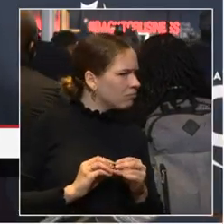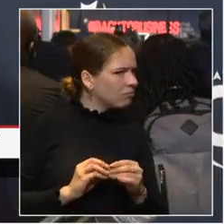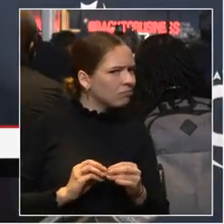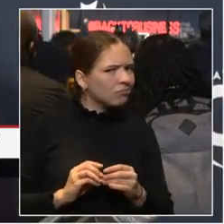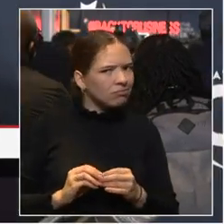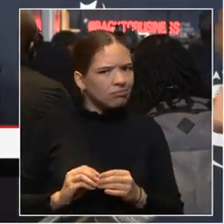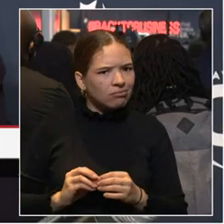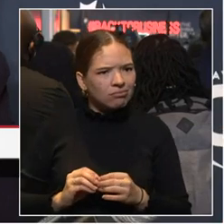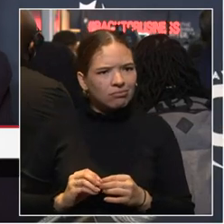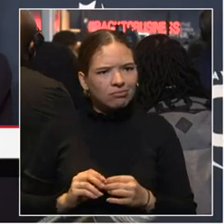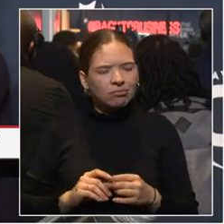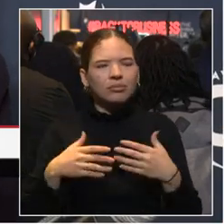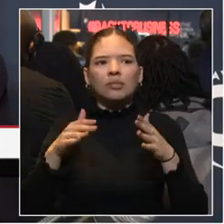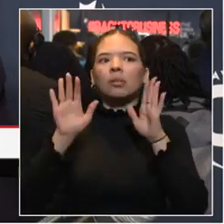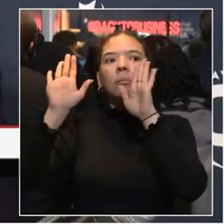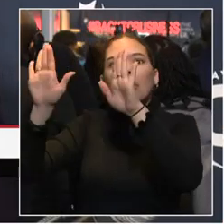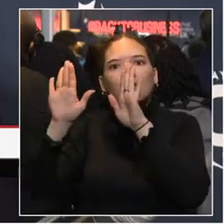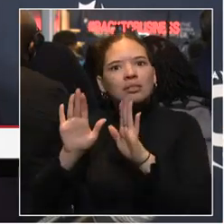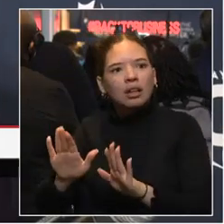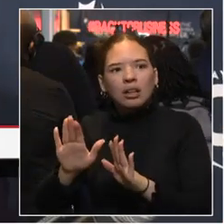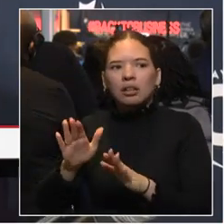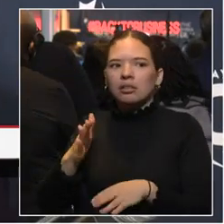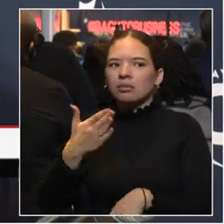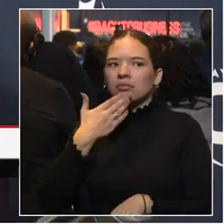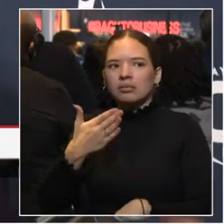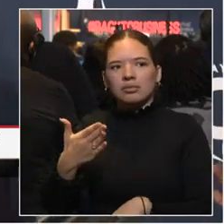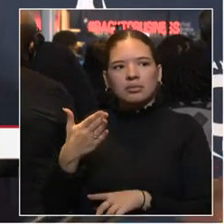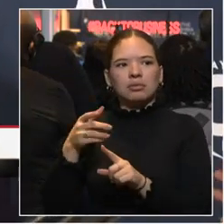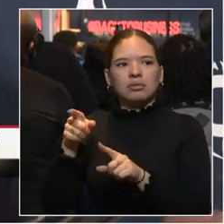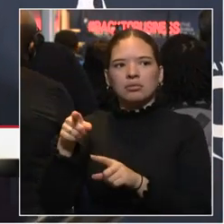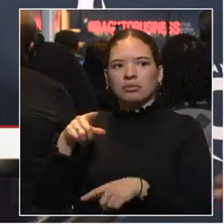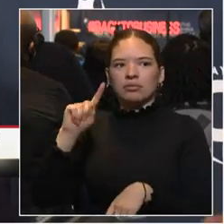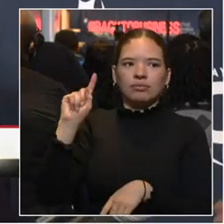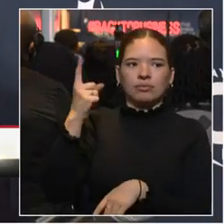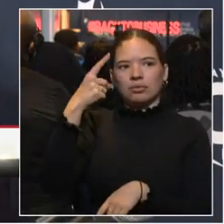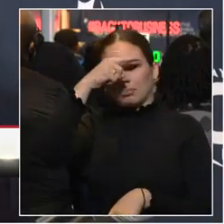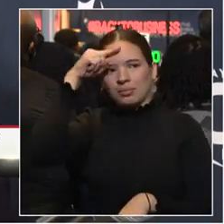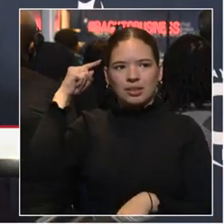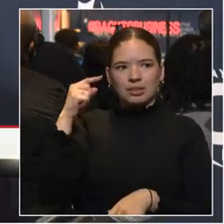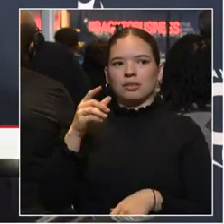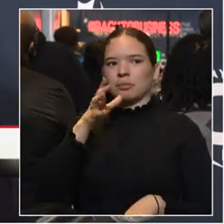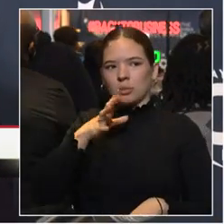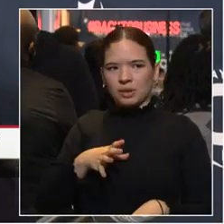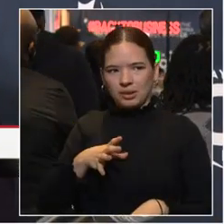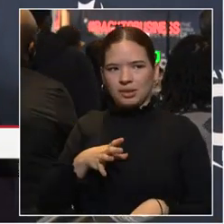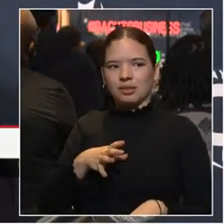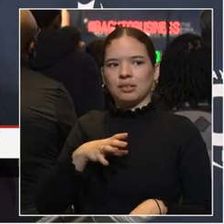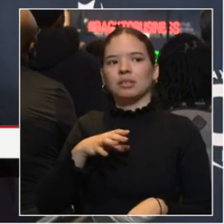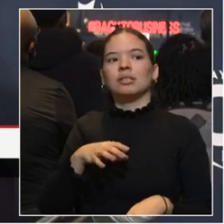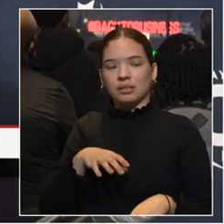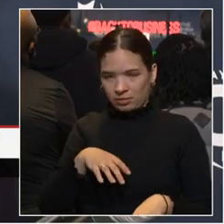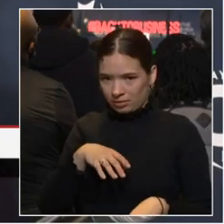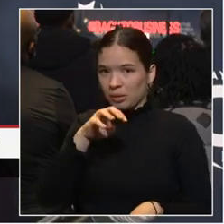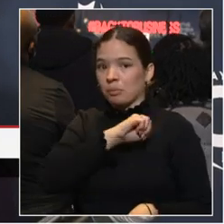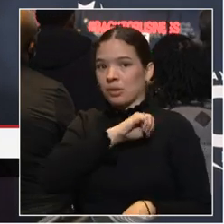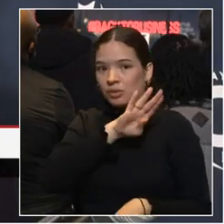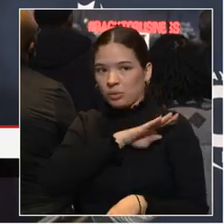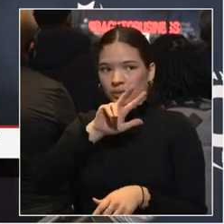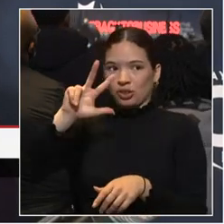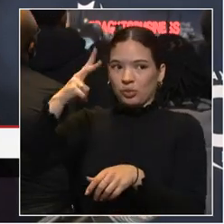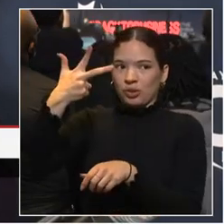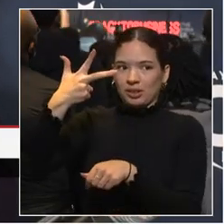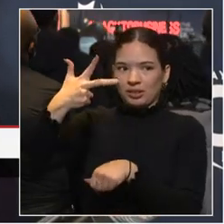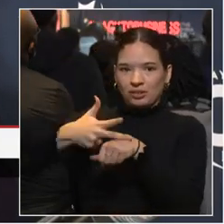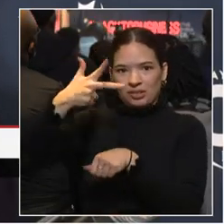a major city for your third term. And so far, how does this term feel different than the others, Spencer? Well, that's an interesting